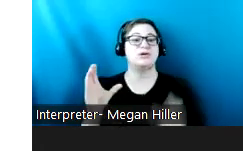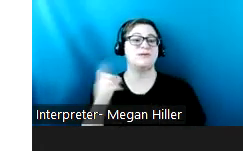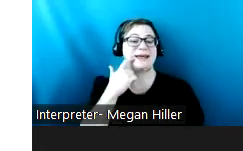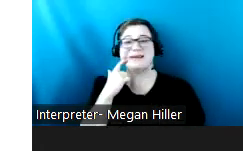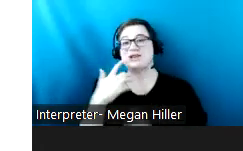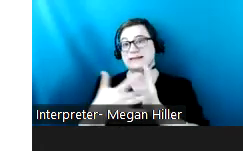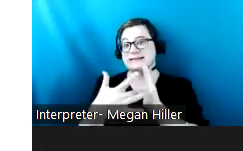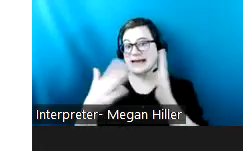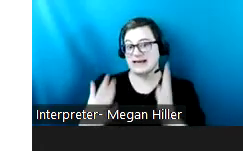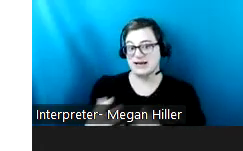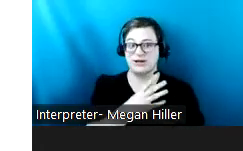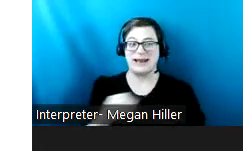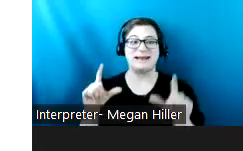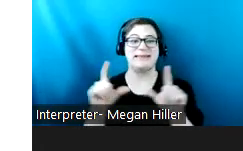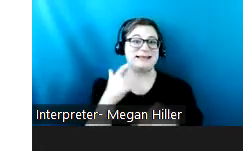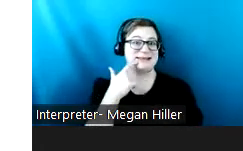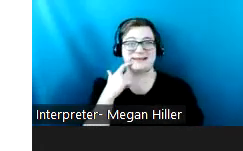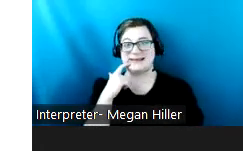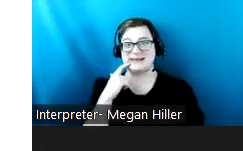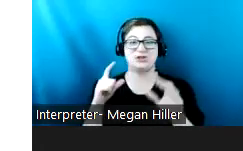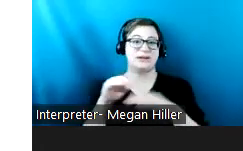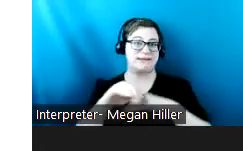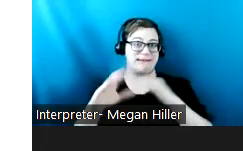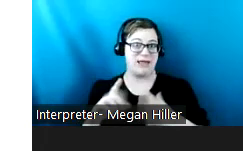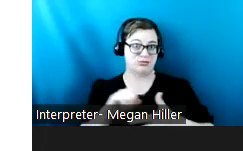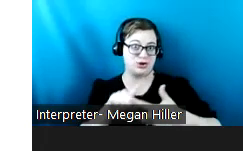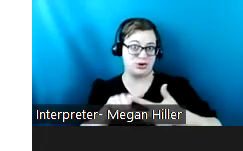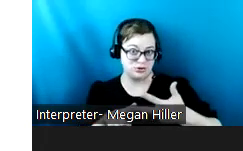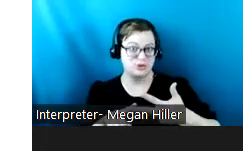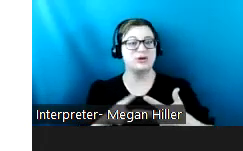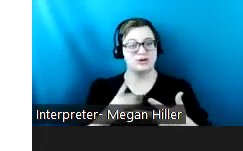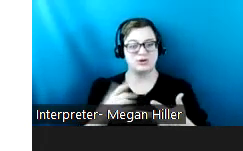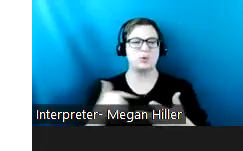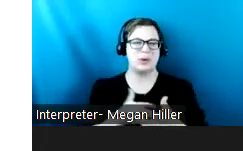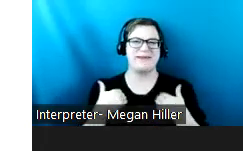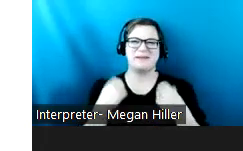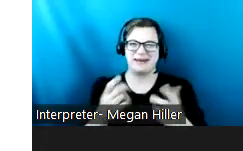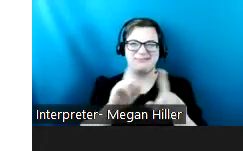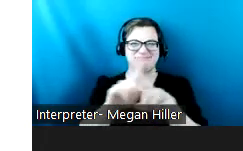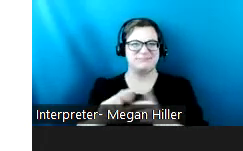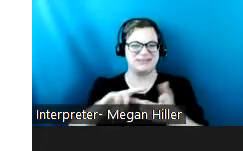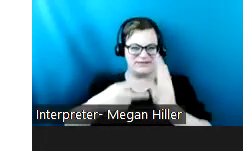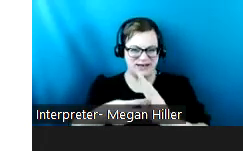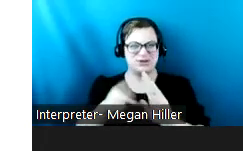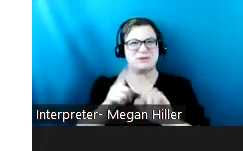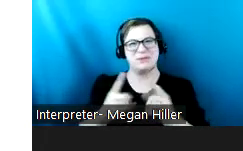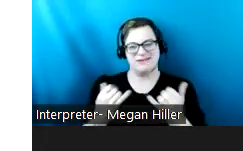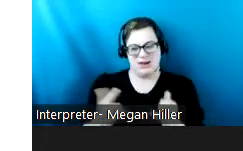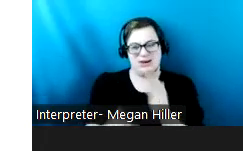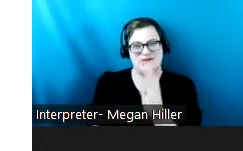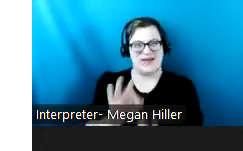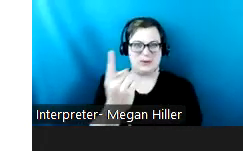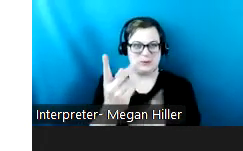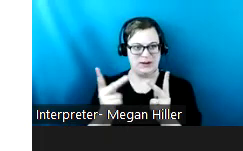of sporadically through the rule volume as it currently stands is referenced and defined multiple times. This way it can live in one place. And